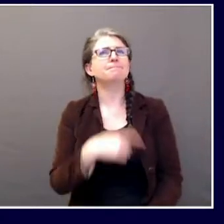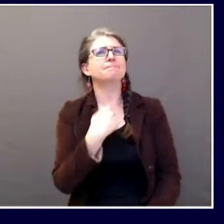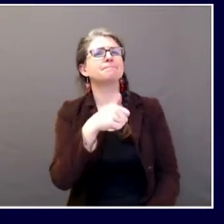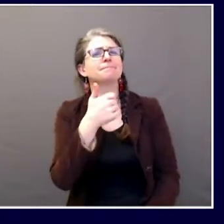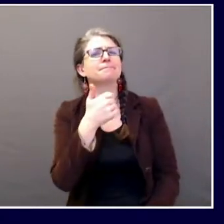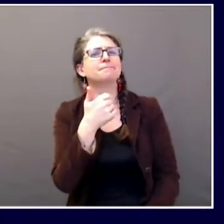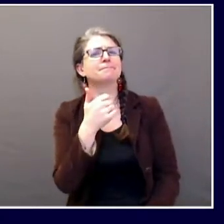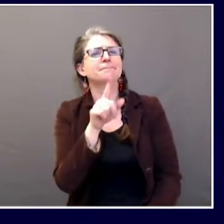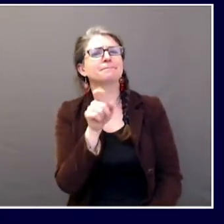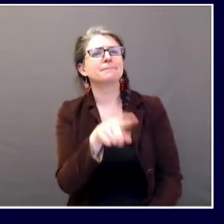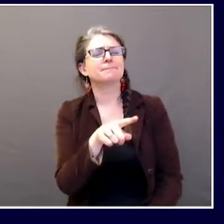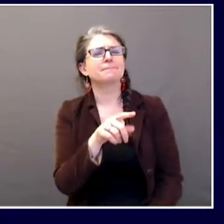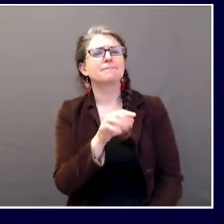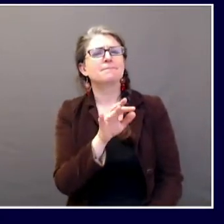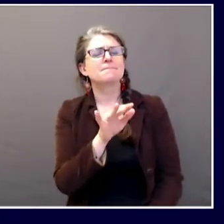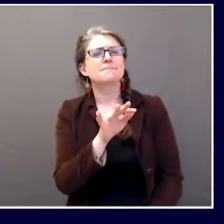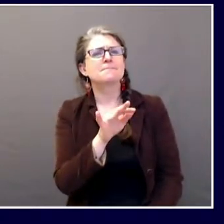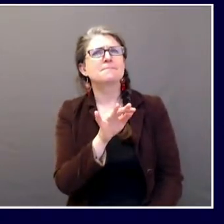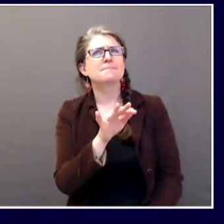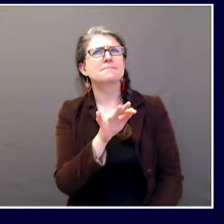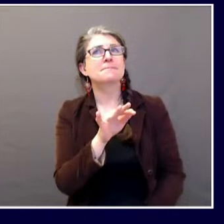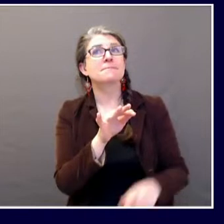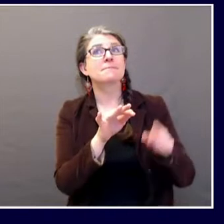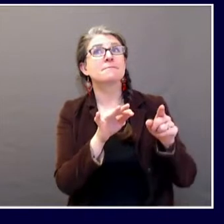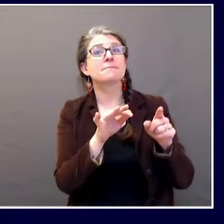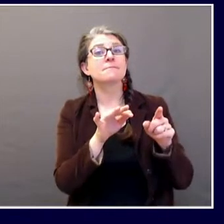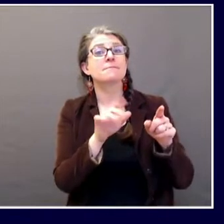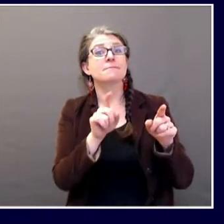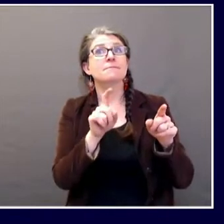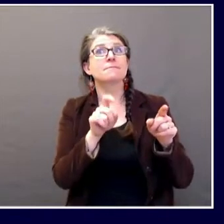any plan to,